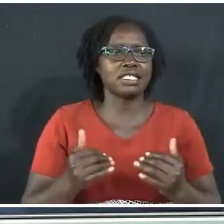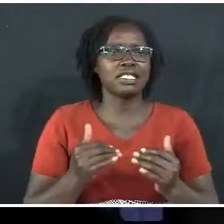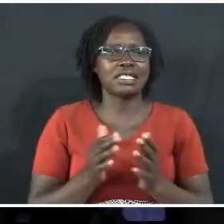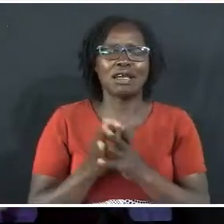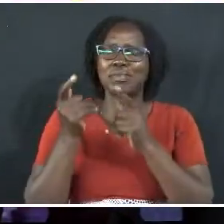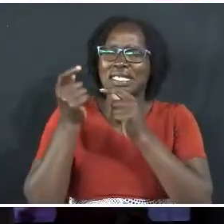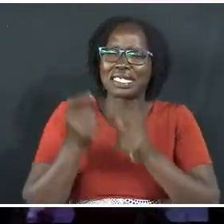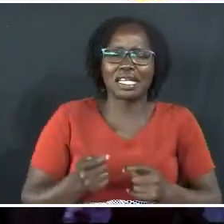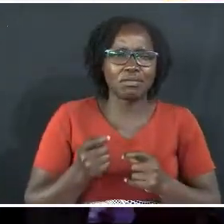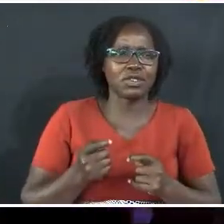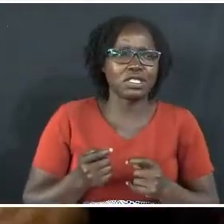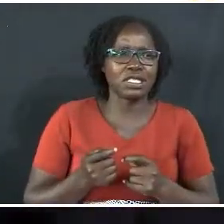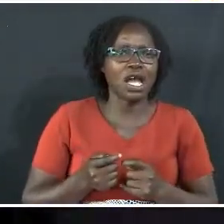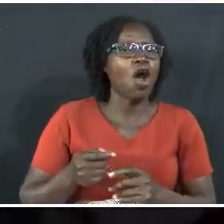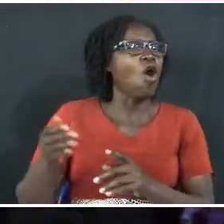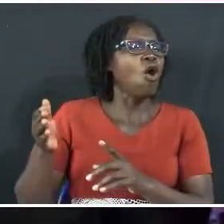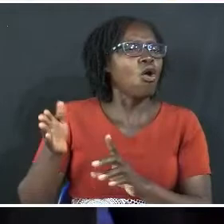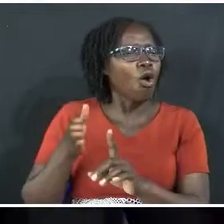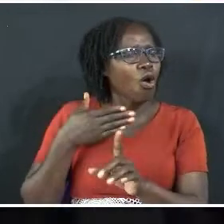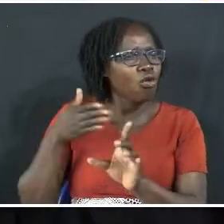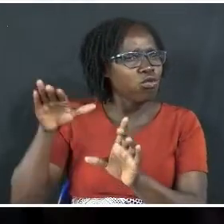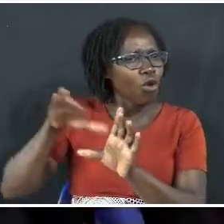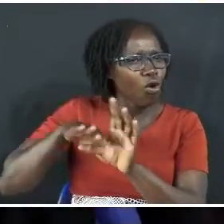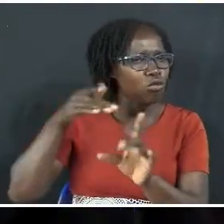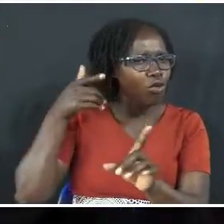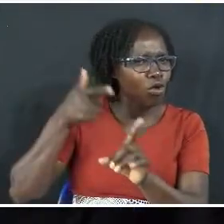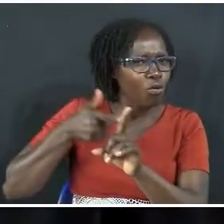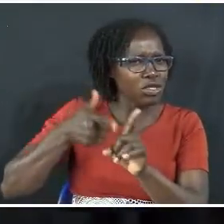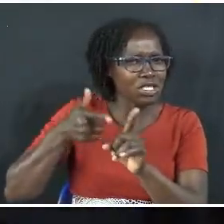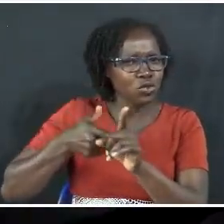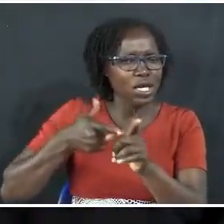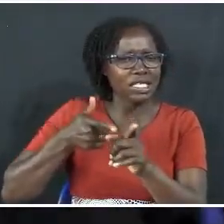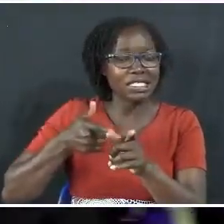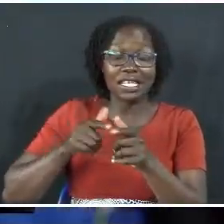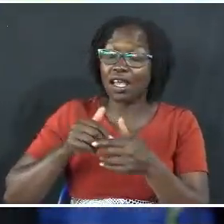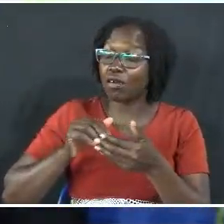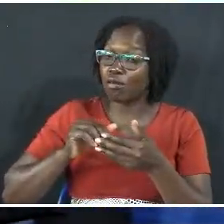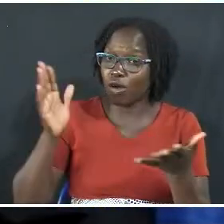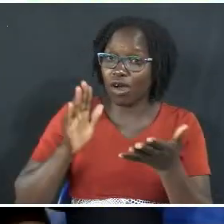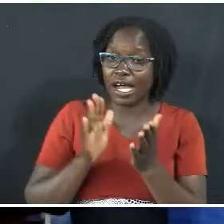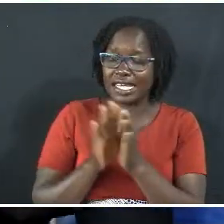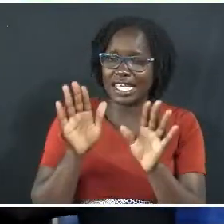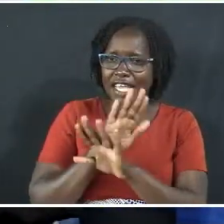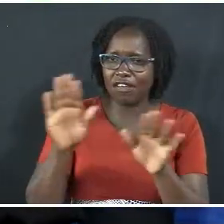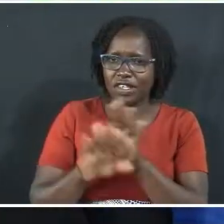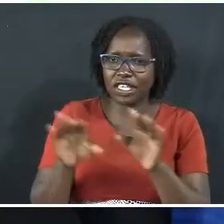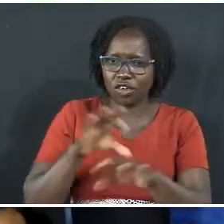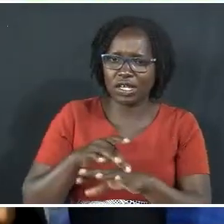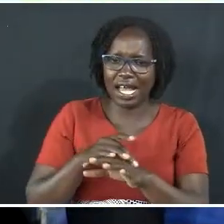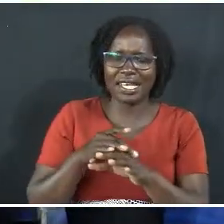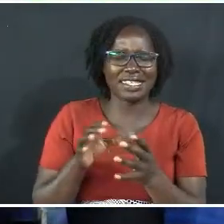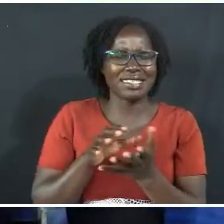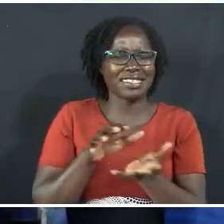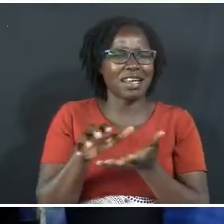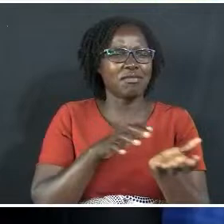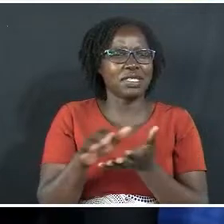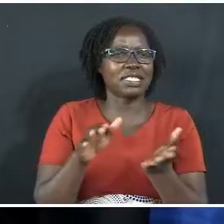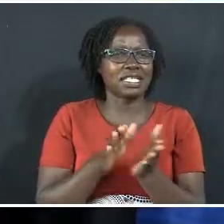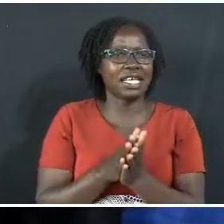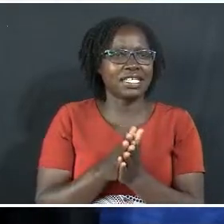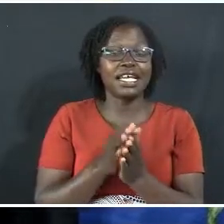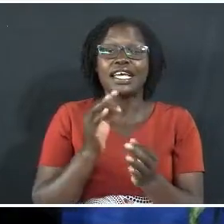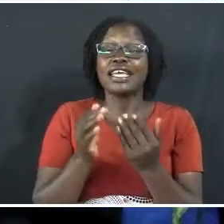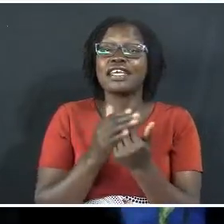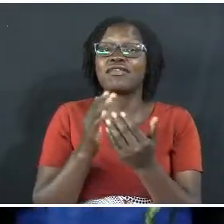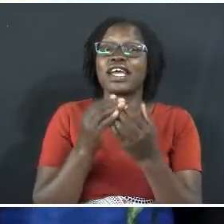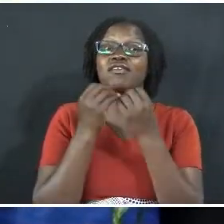raped. Homosexuality is on the rise. Everything on this earth is a mess. And if care is not